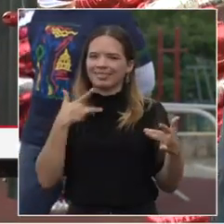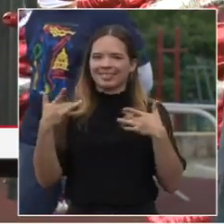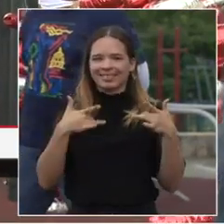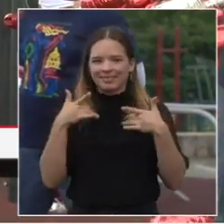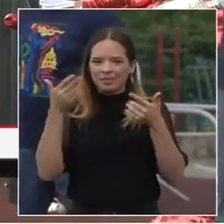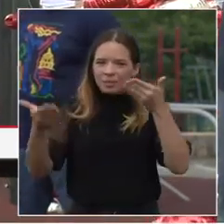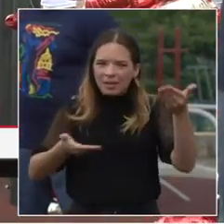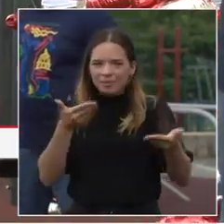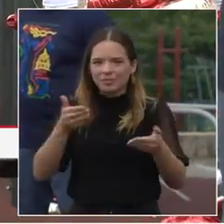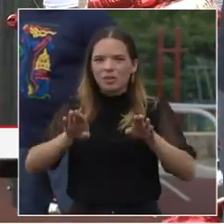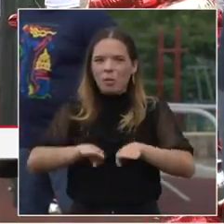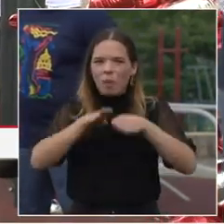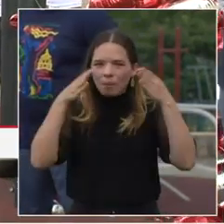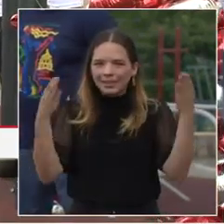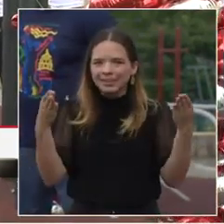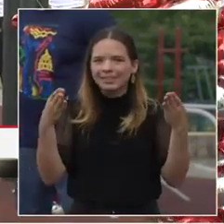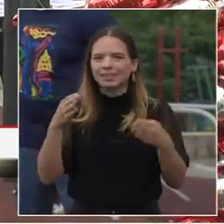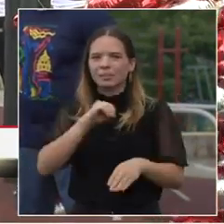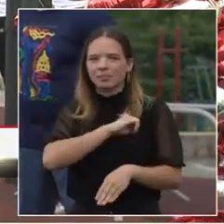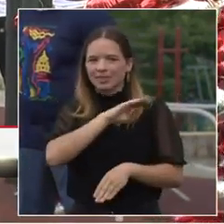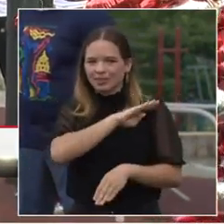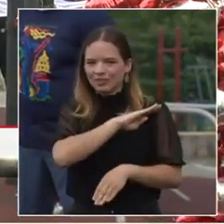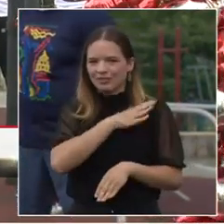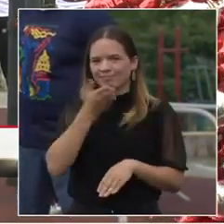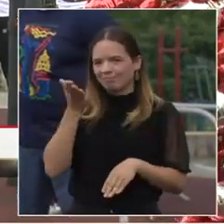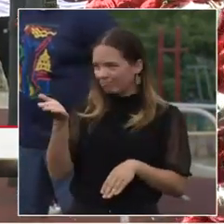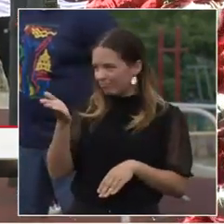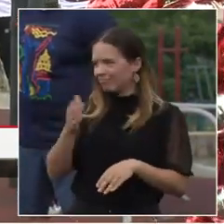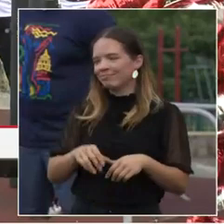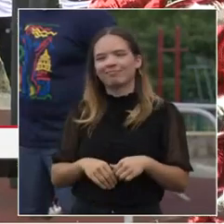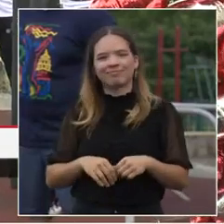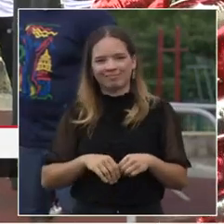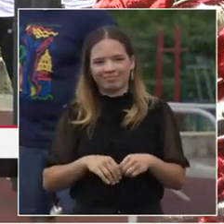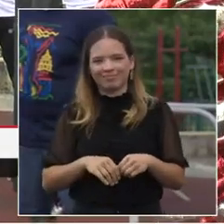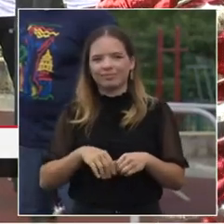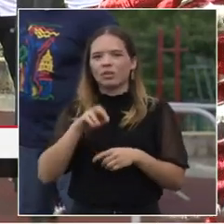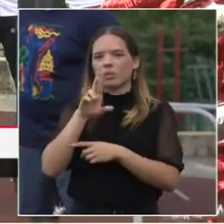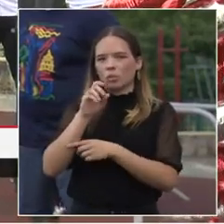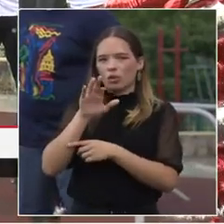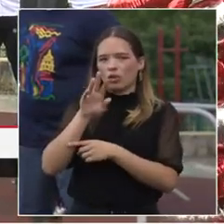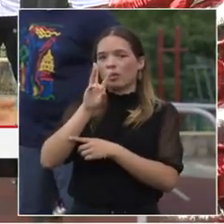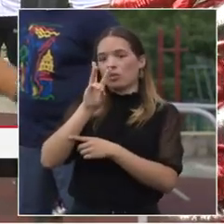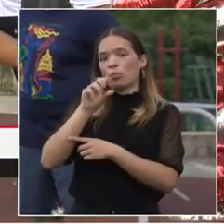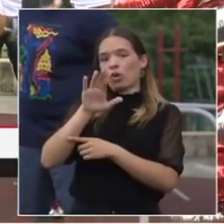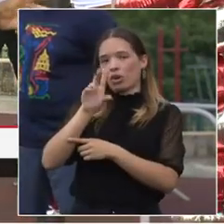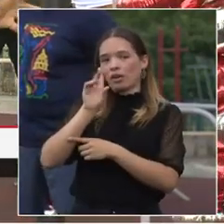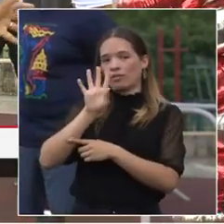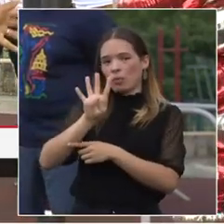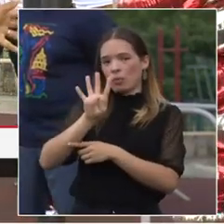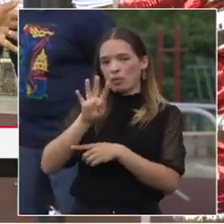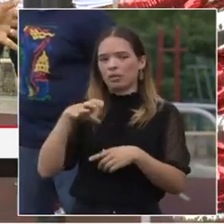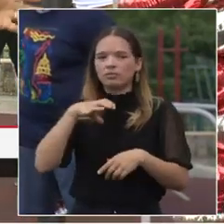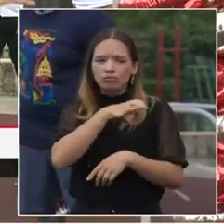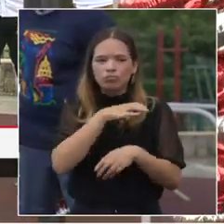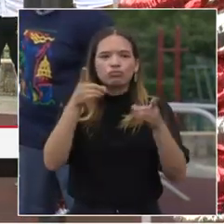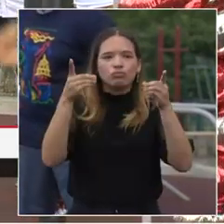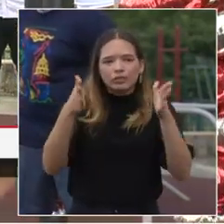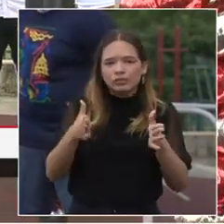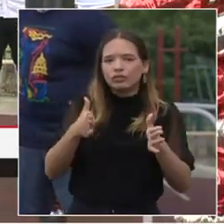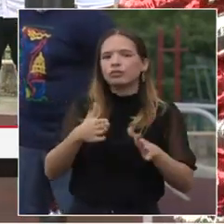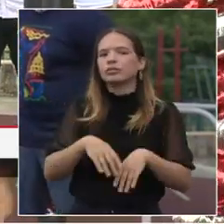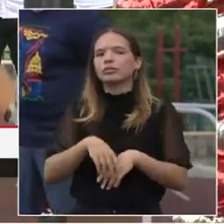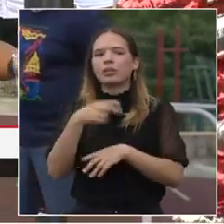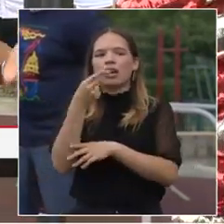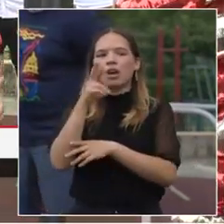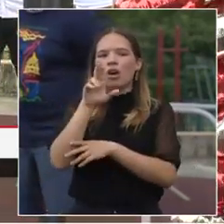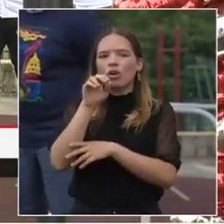Bowser, Ward 4 Council Member George, ANC Commissioner Ms. Brooks, Director Hunter, who is a longtime